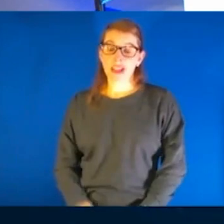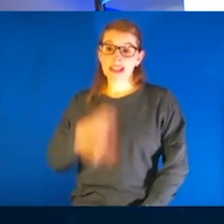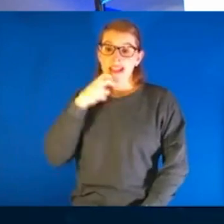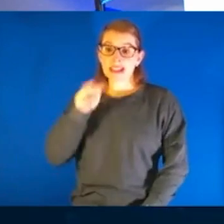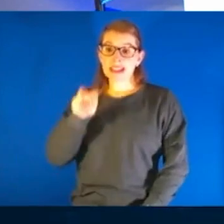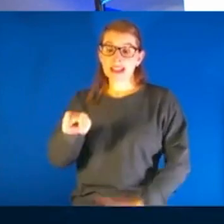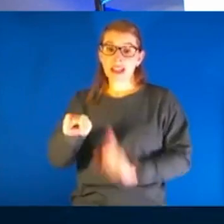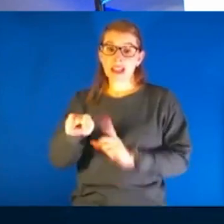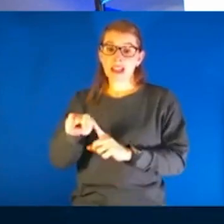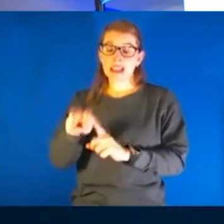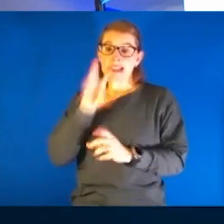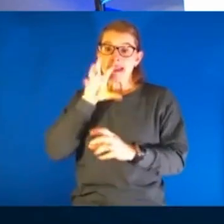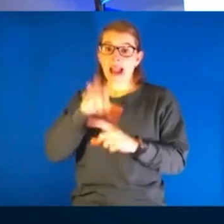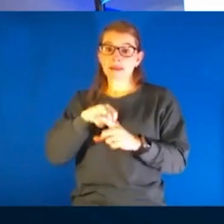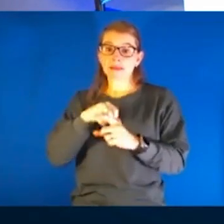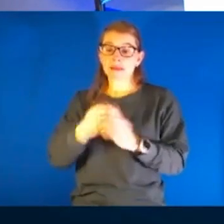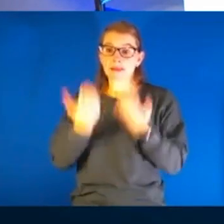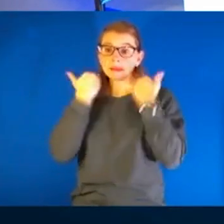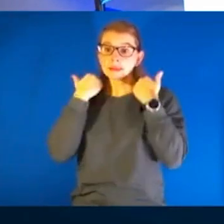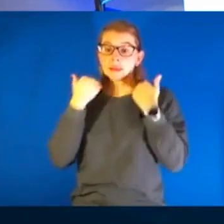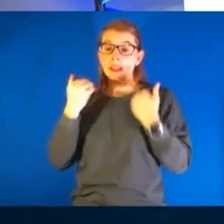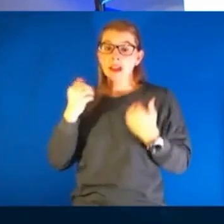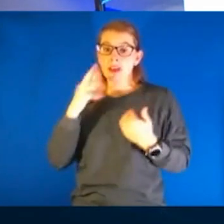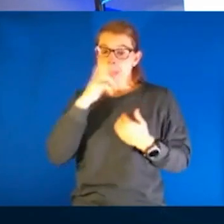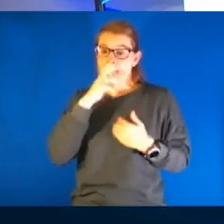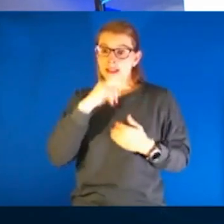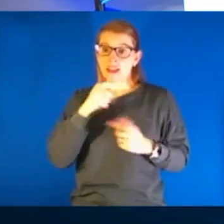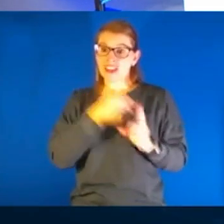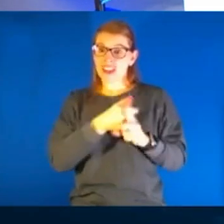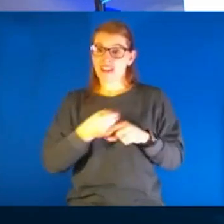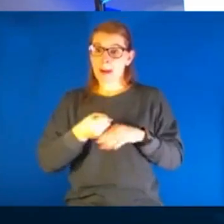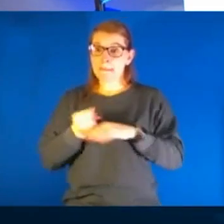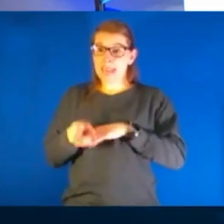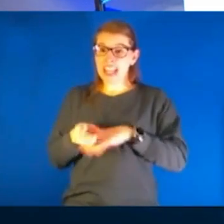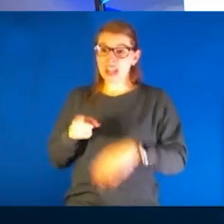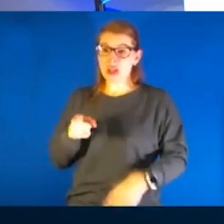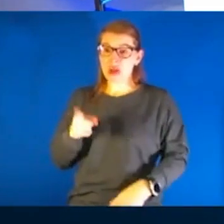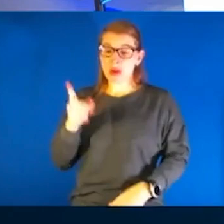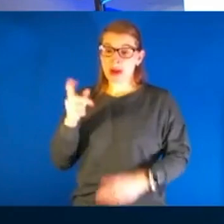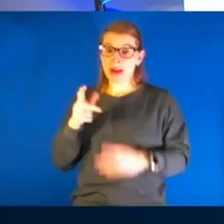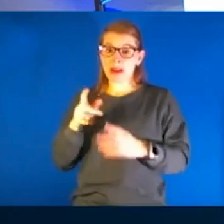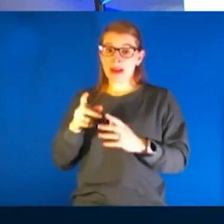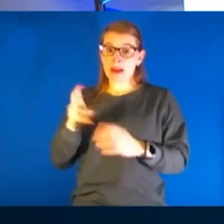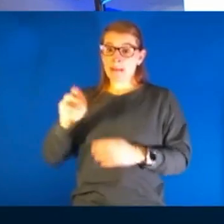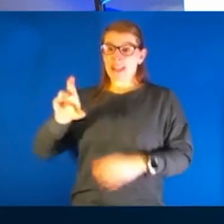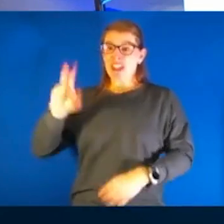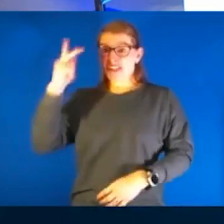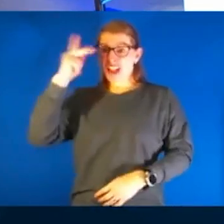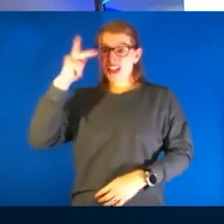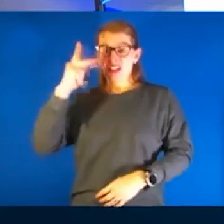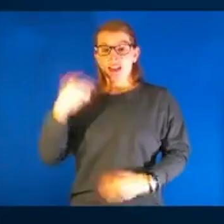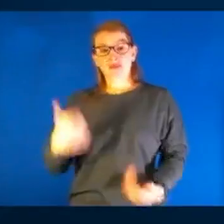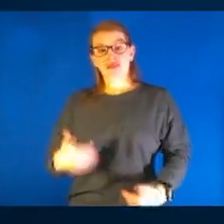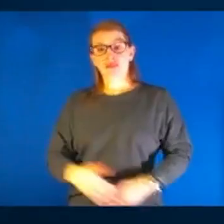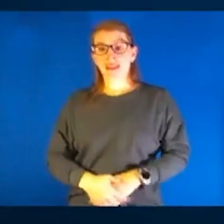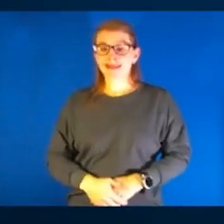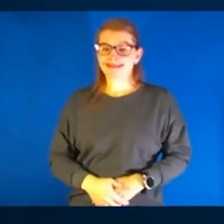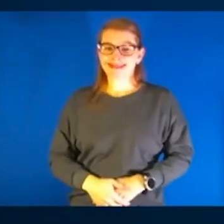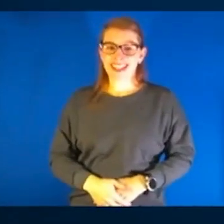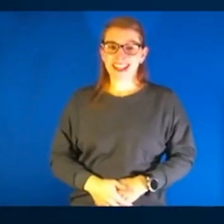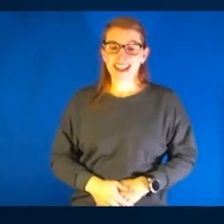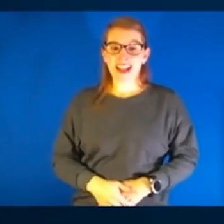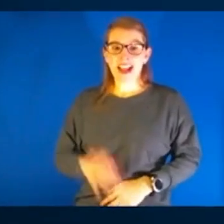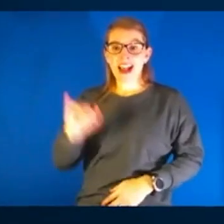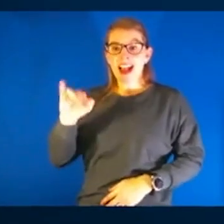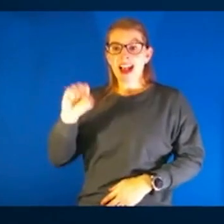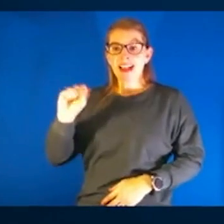rats. She went up to you, Mr. Philosophy. I know. She did. She stole my thunder. Jess. All right, so Isaac I thought